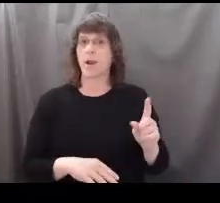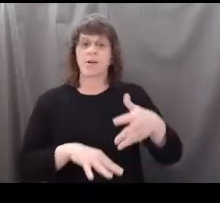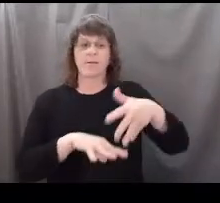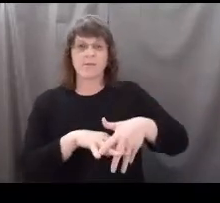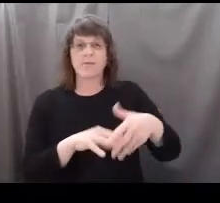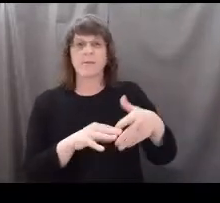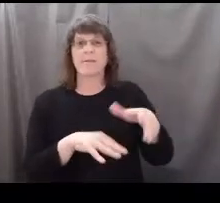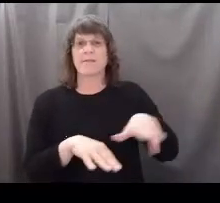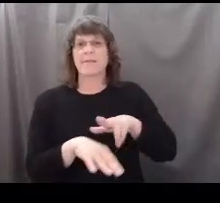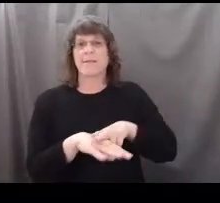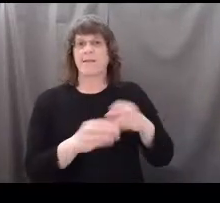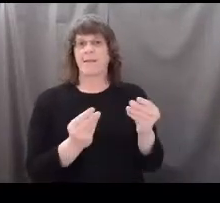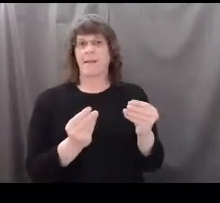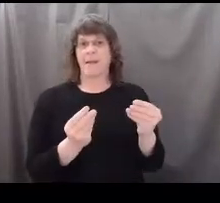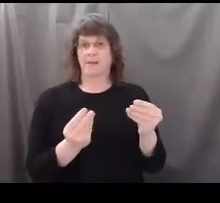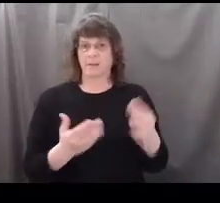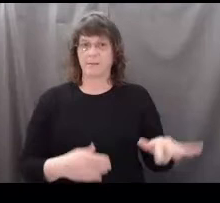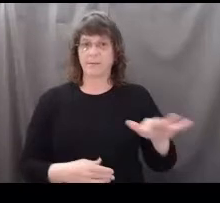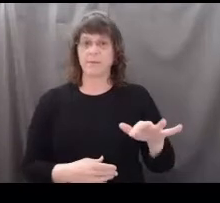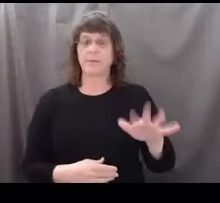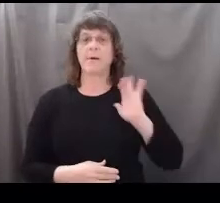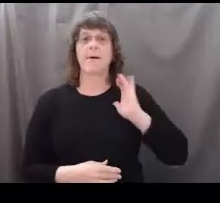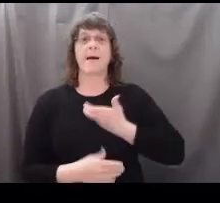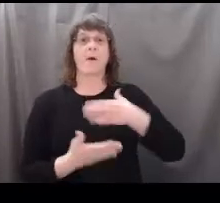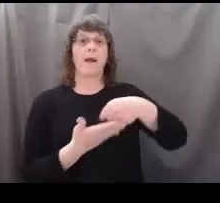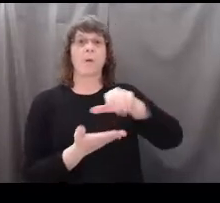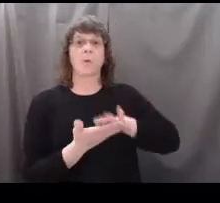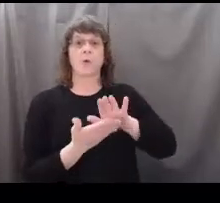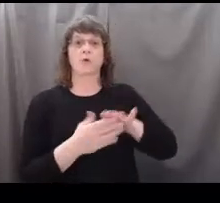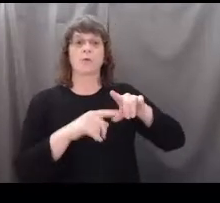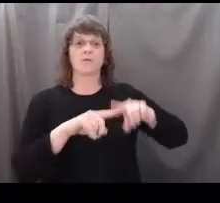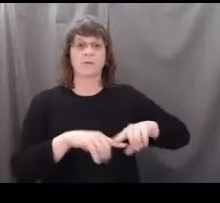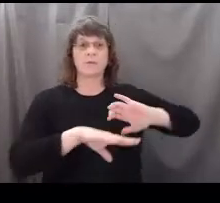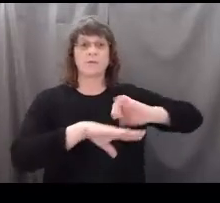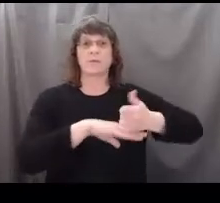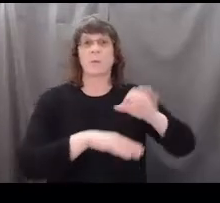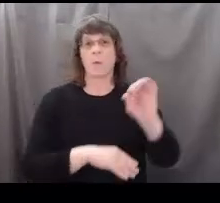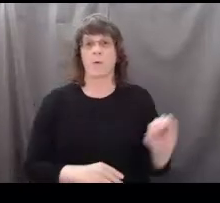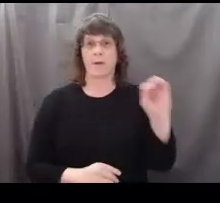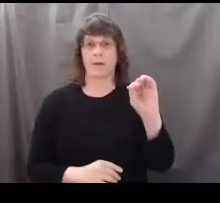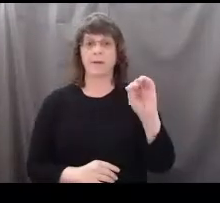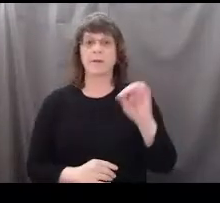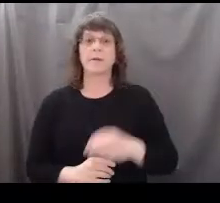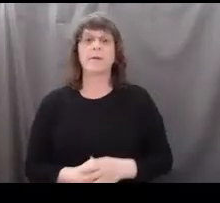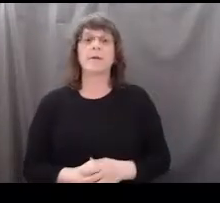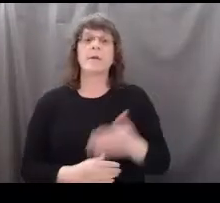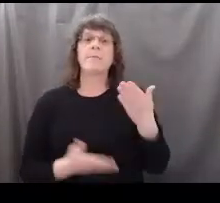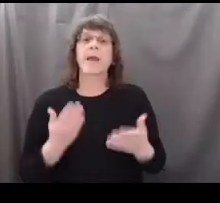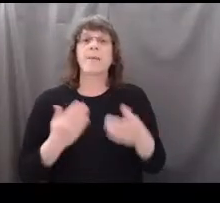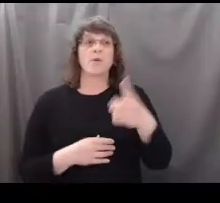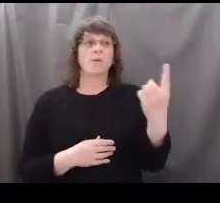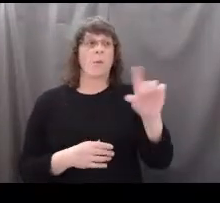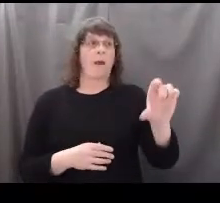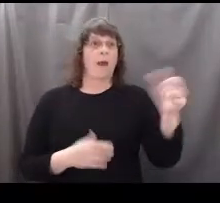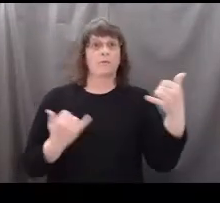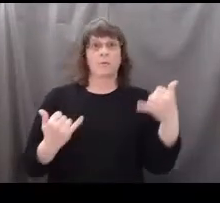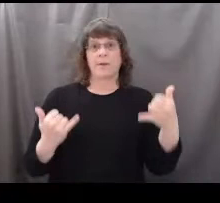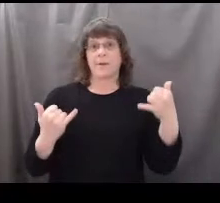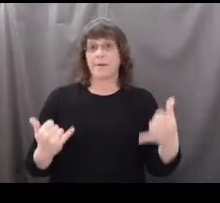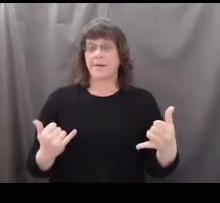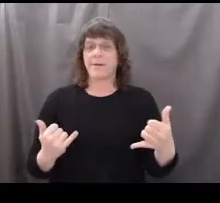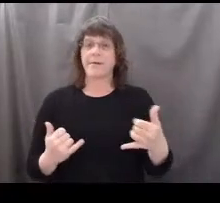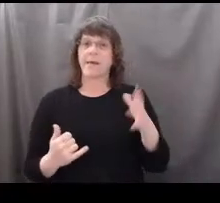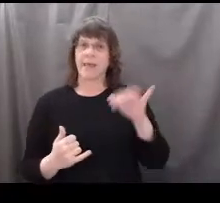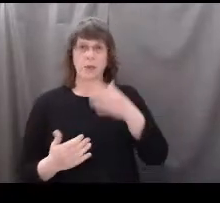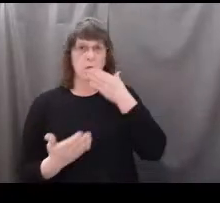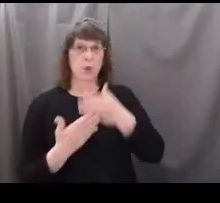land. Our outdoor schools are based in Oregon, so you may be somewhere else right now, but that's a